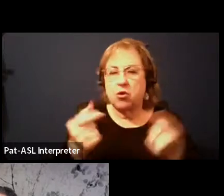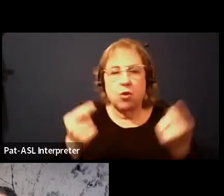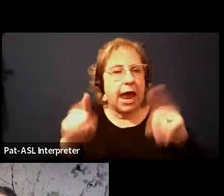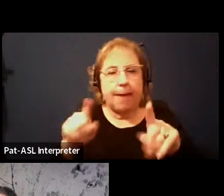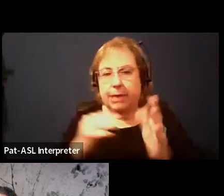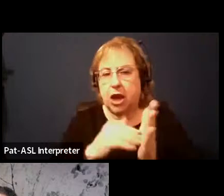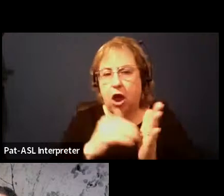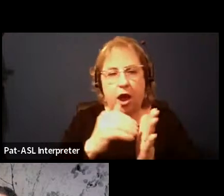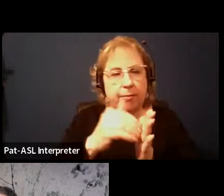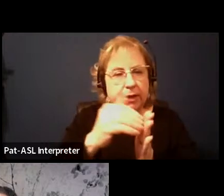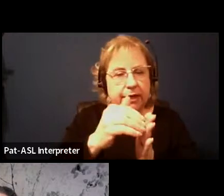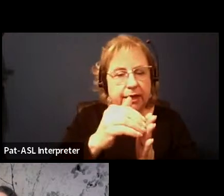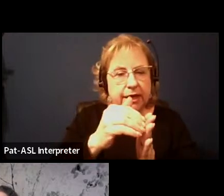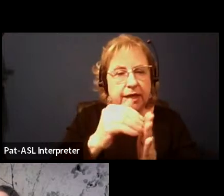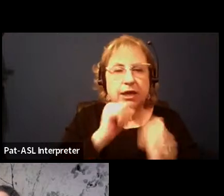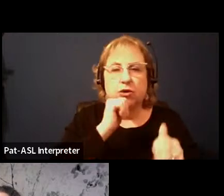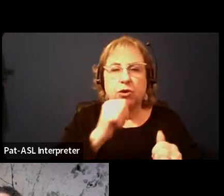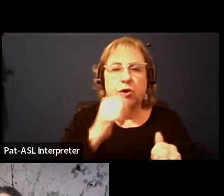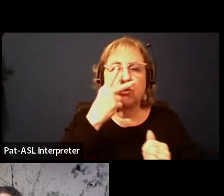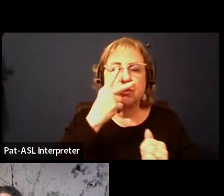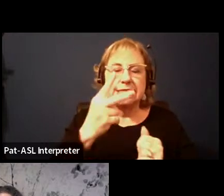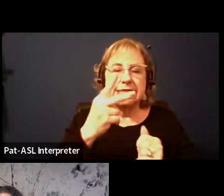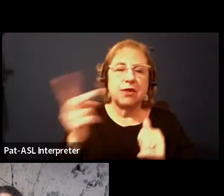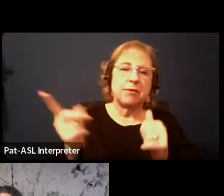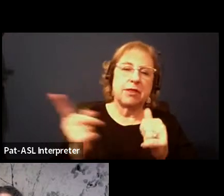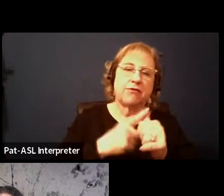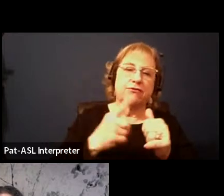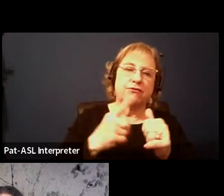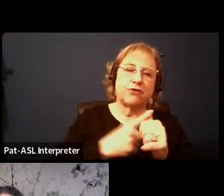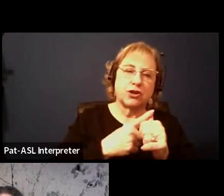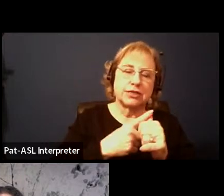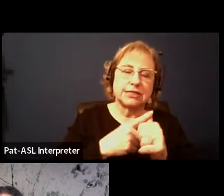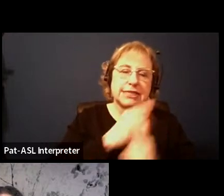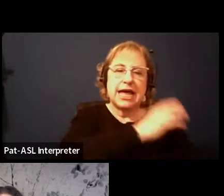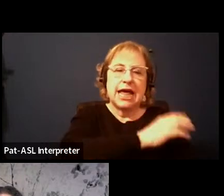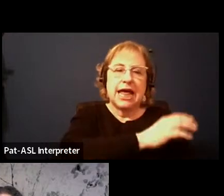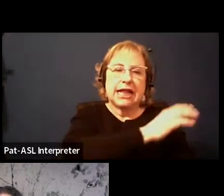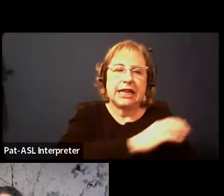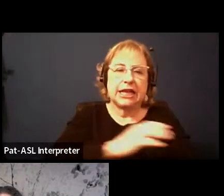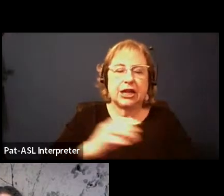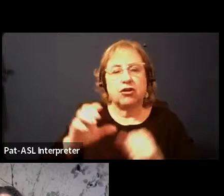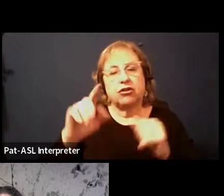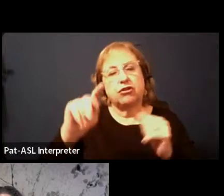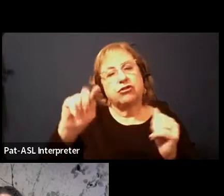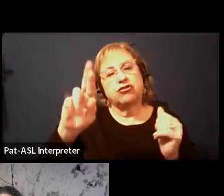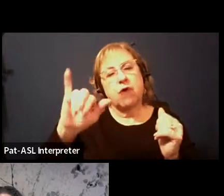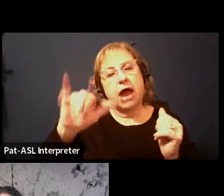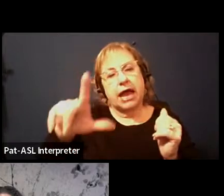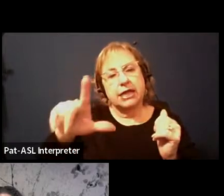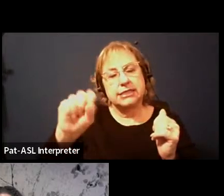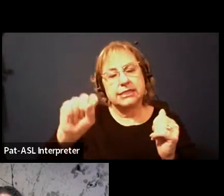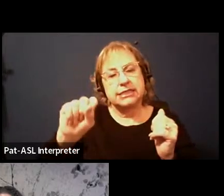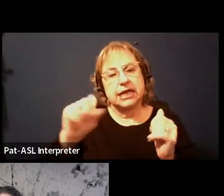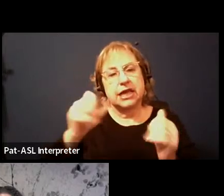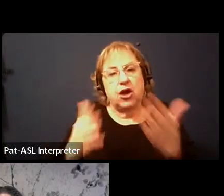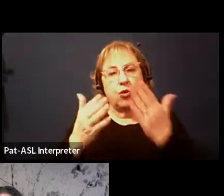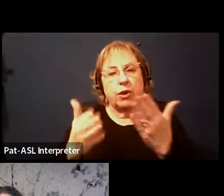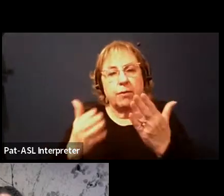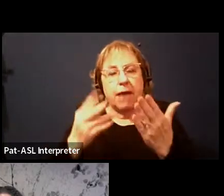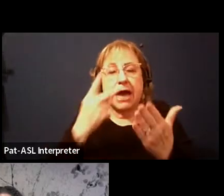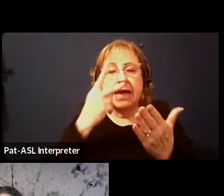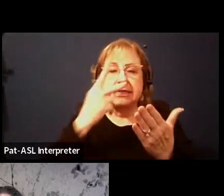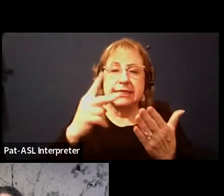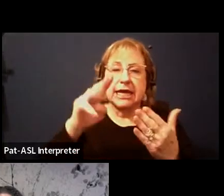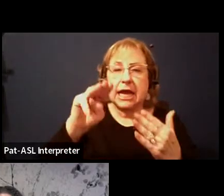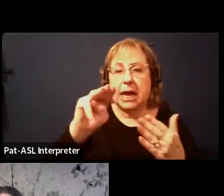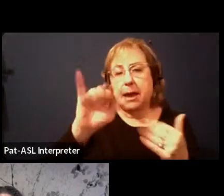we're likely not going to see them in the initial clinical trials. We may see it, like the myocarditis popping up